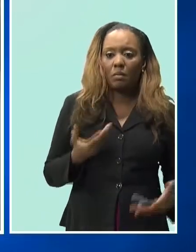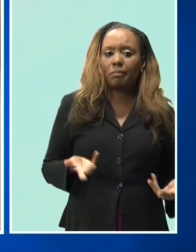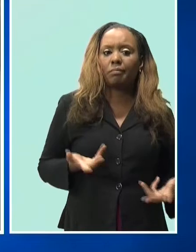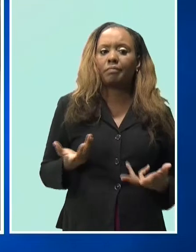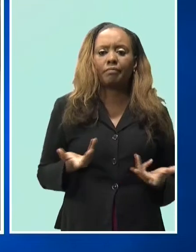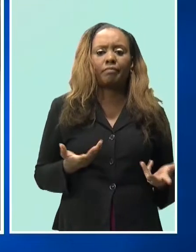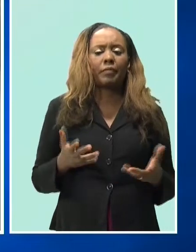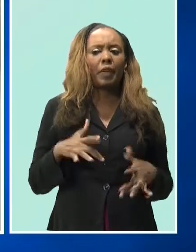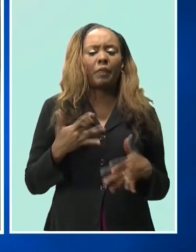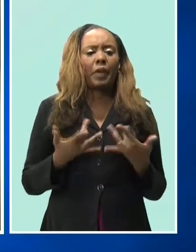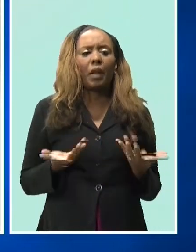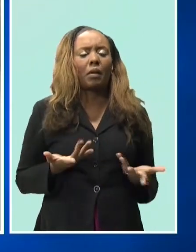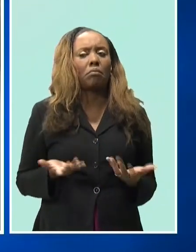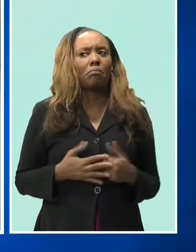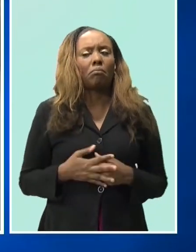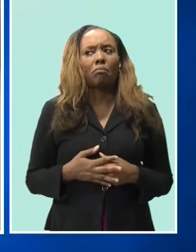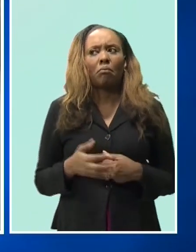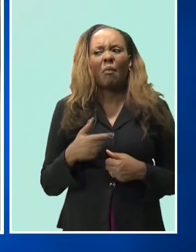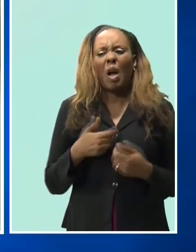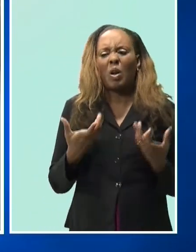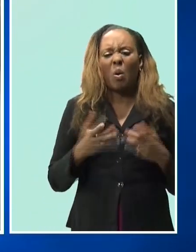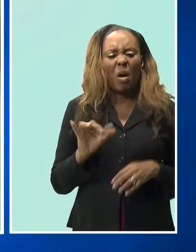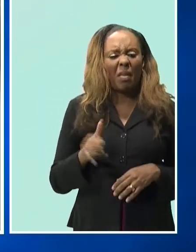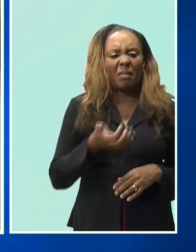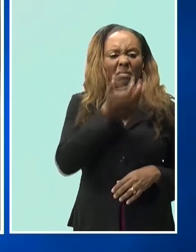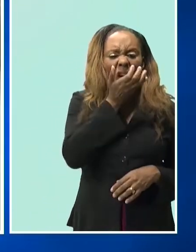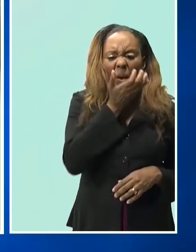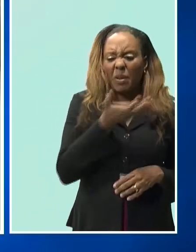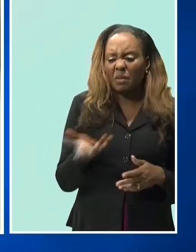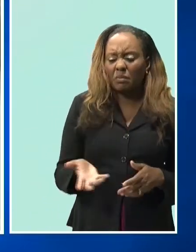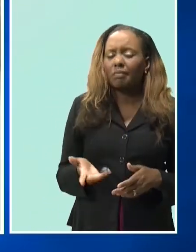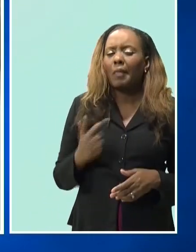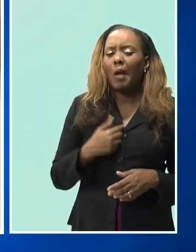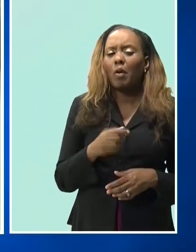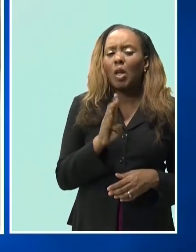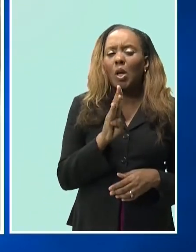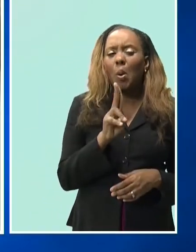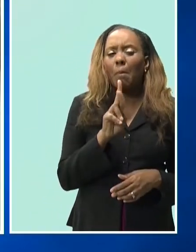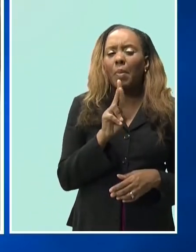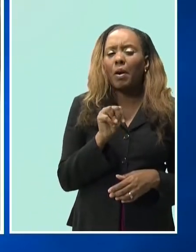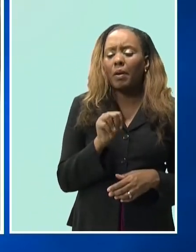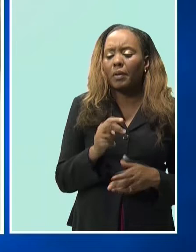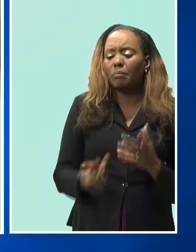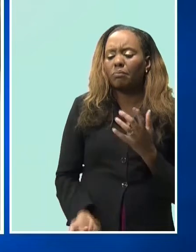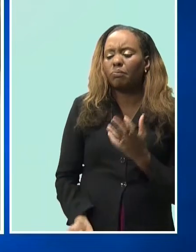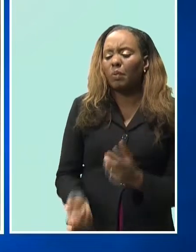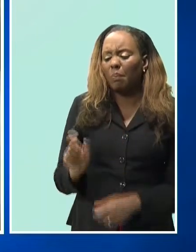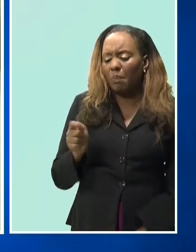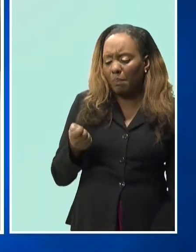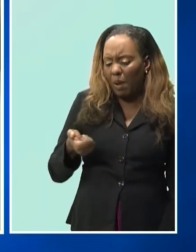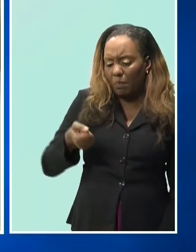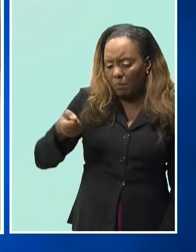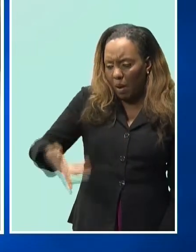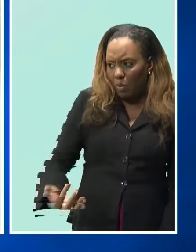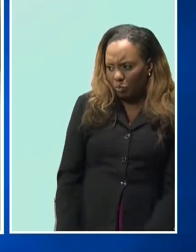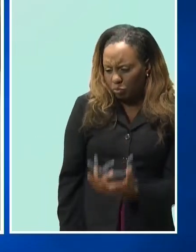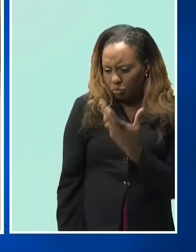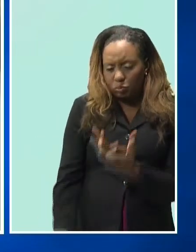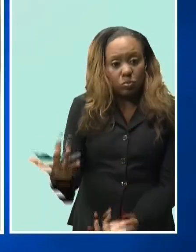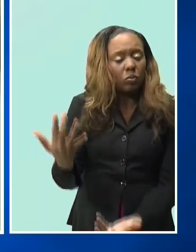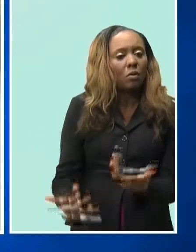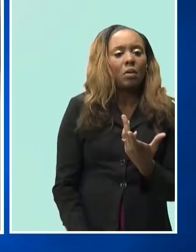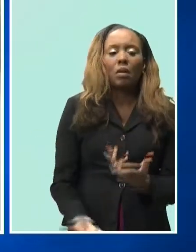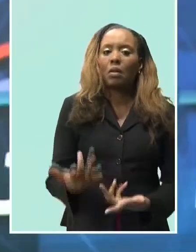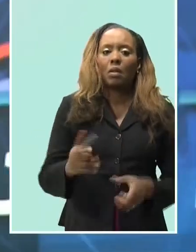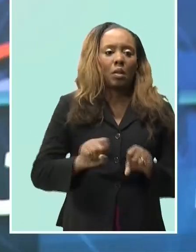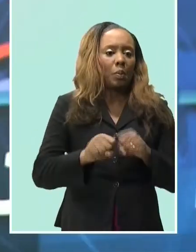their homes of what they no longer need. This practice has to stop. It is a breach of the law to do